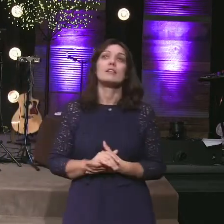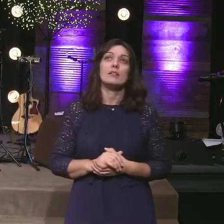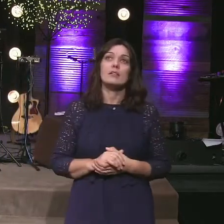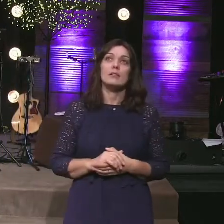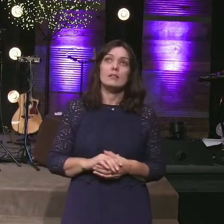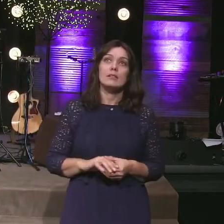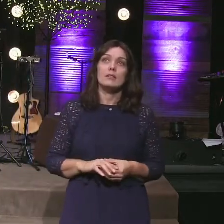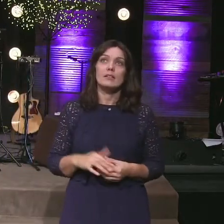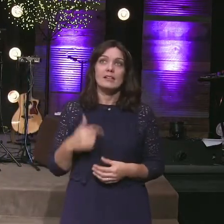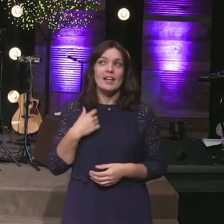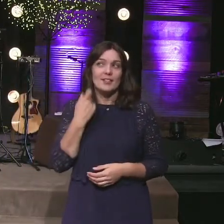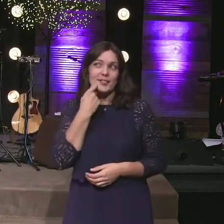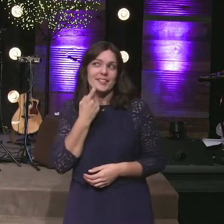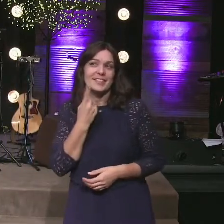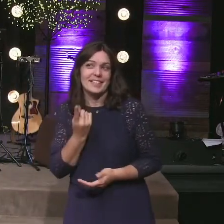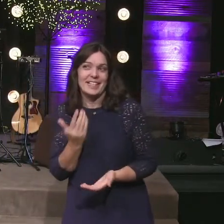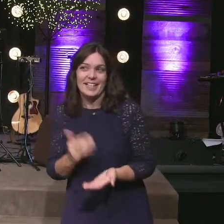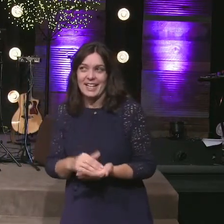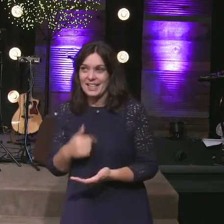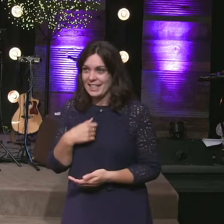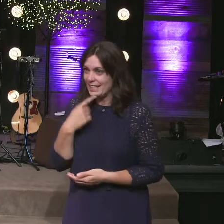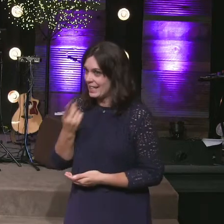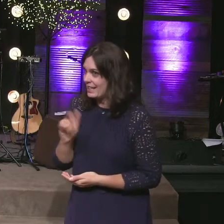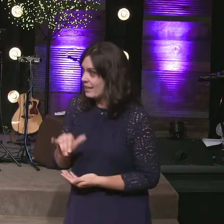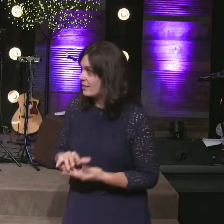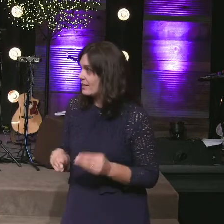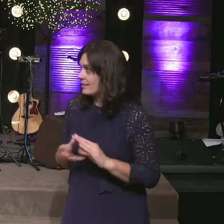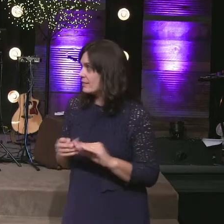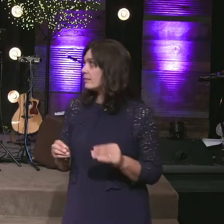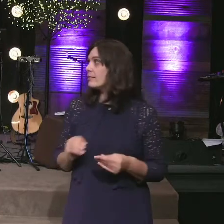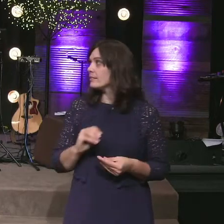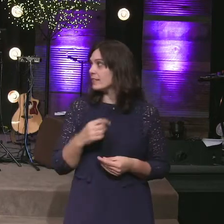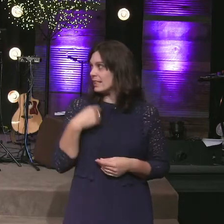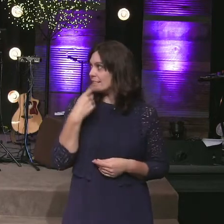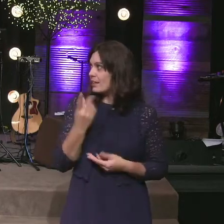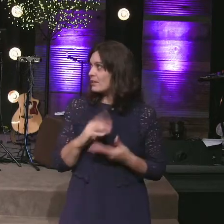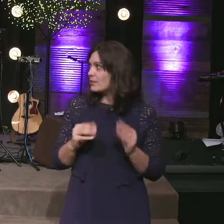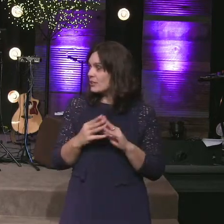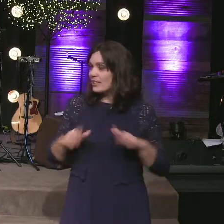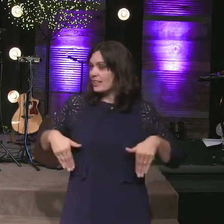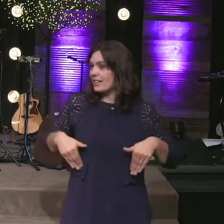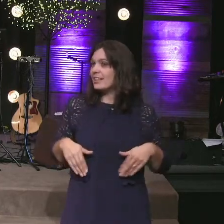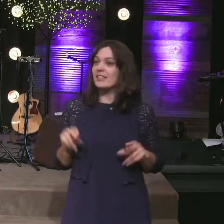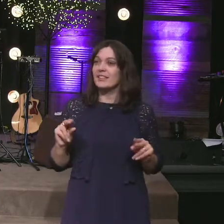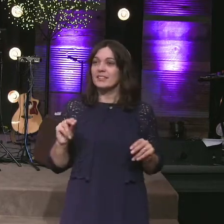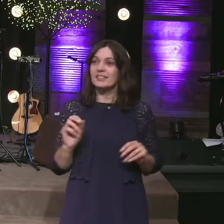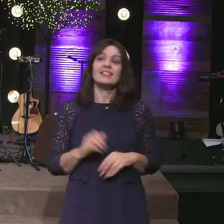I just said that again. Did I tell them that this group that story? Or was it the last group? Okay.